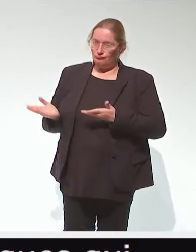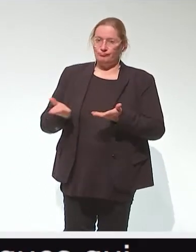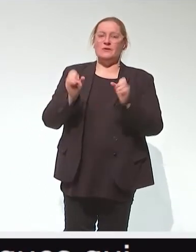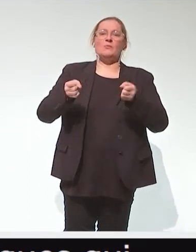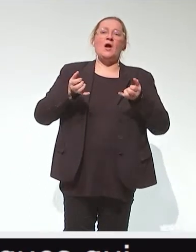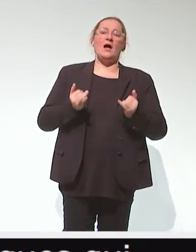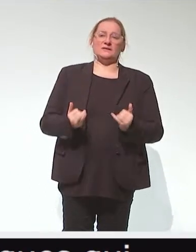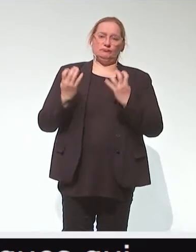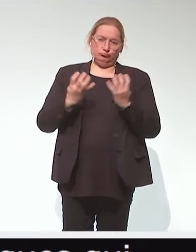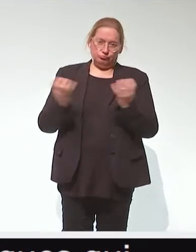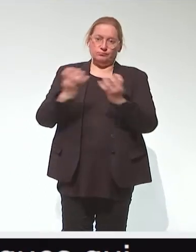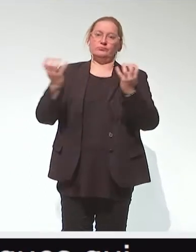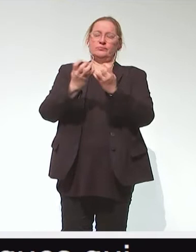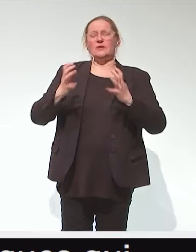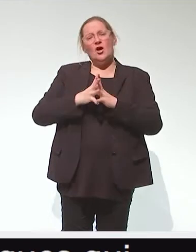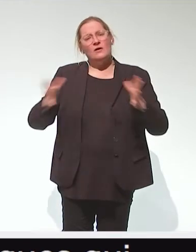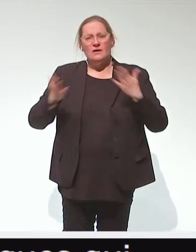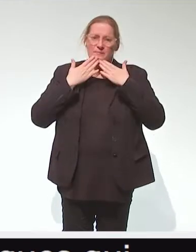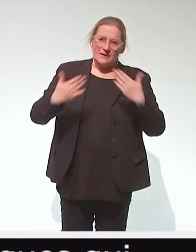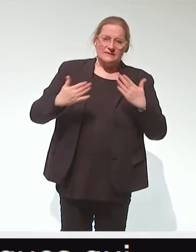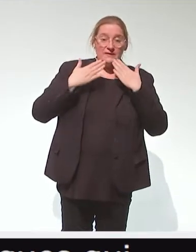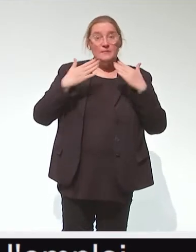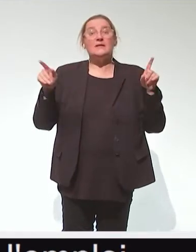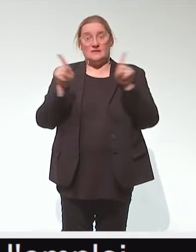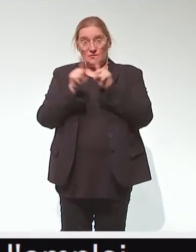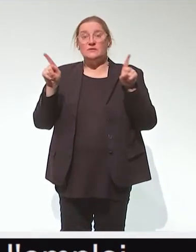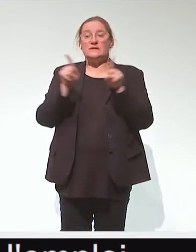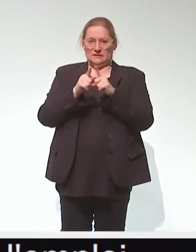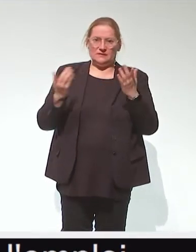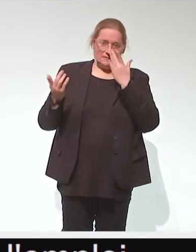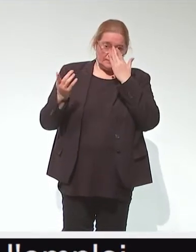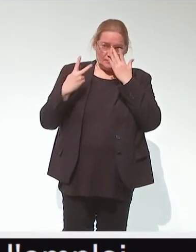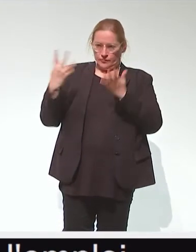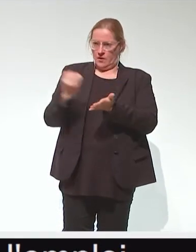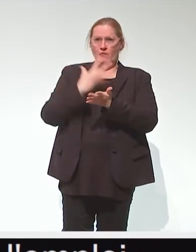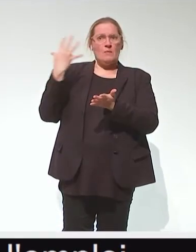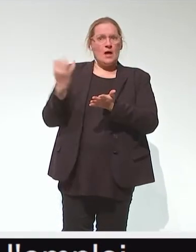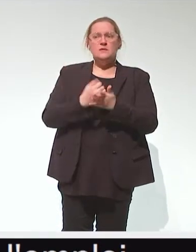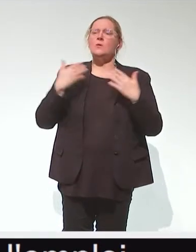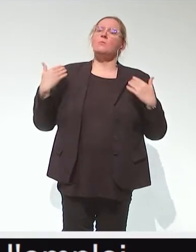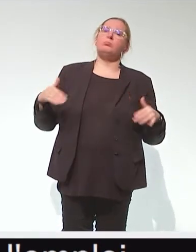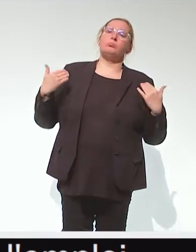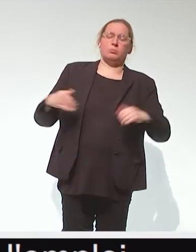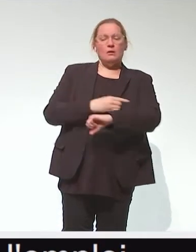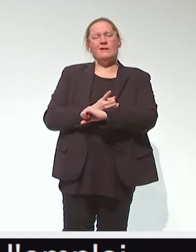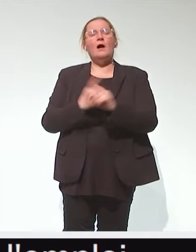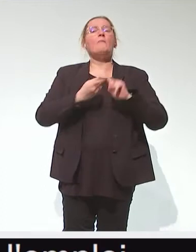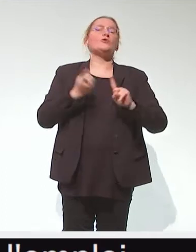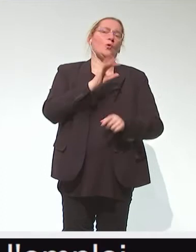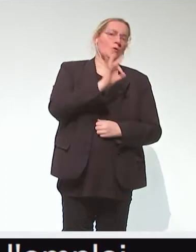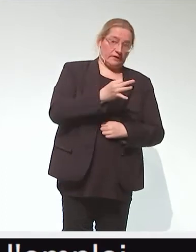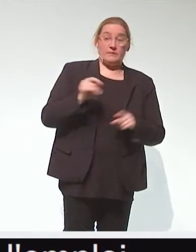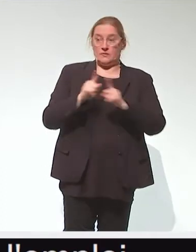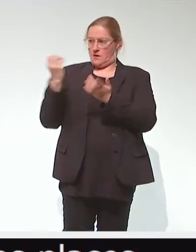you, and I suggest you go back to your seats. I thank you all very much, and thank you for